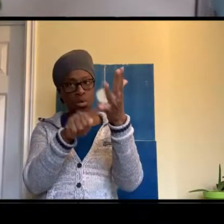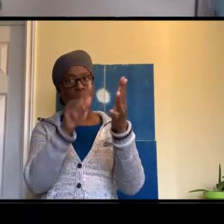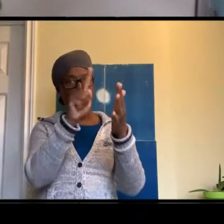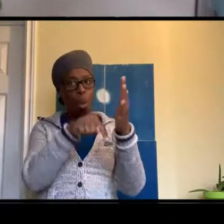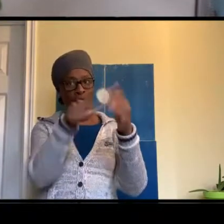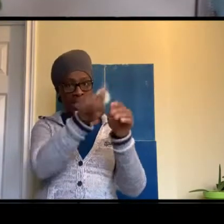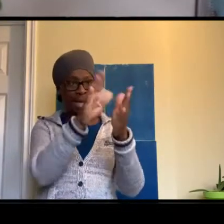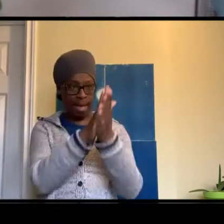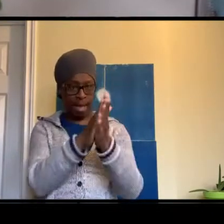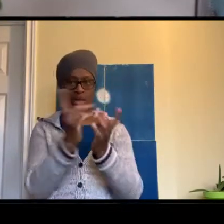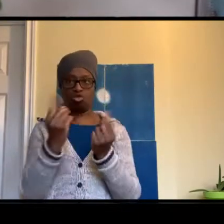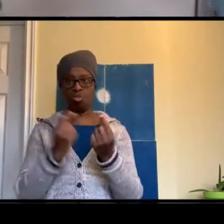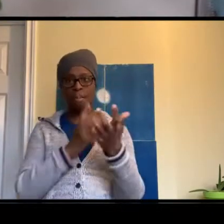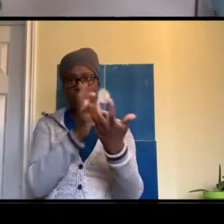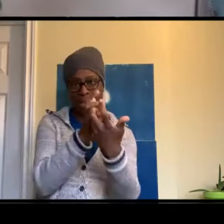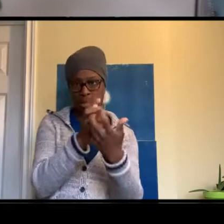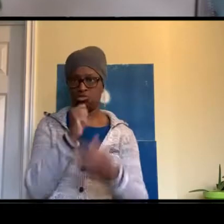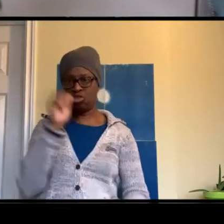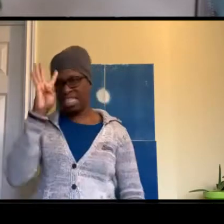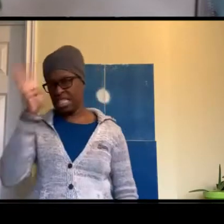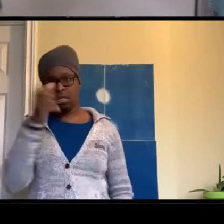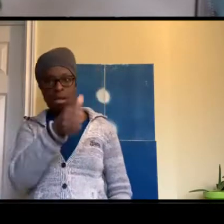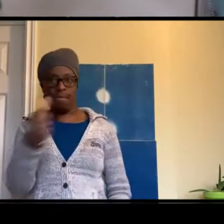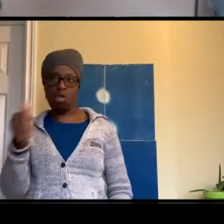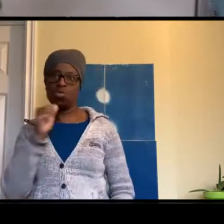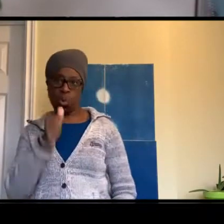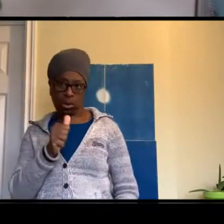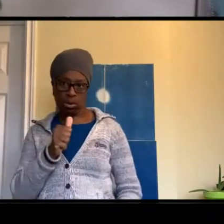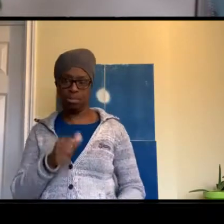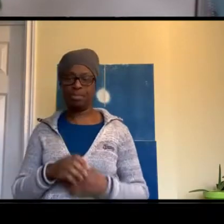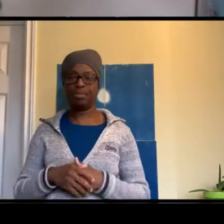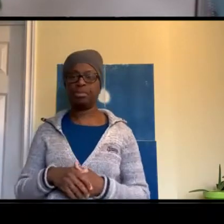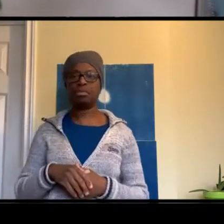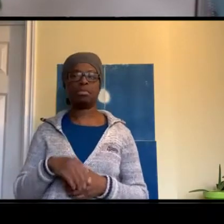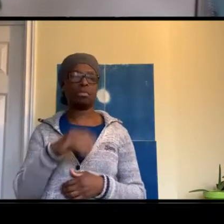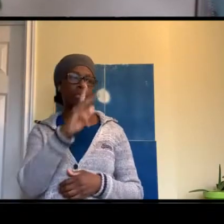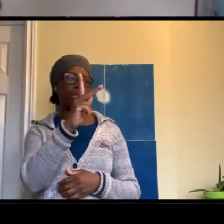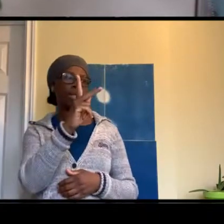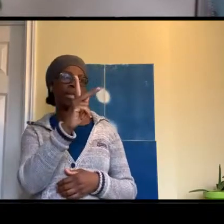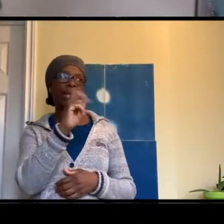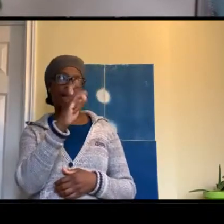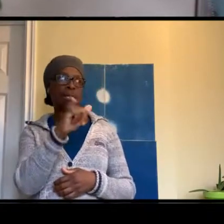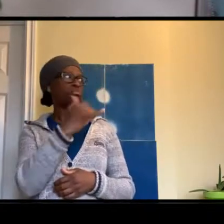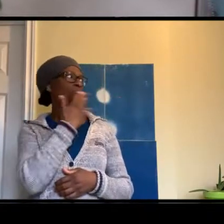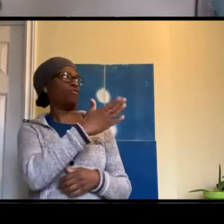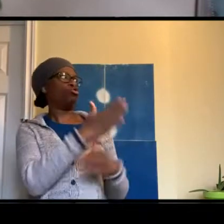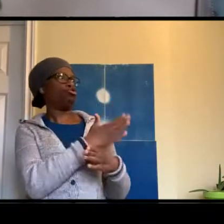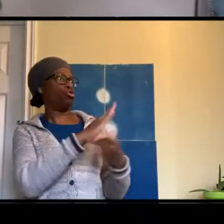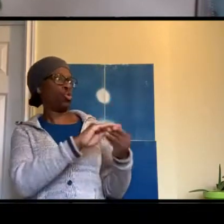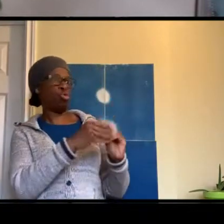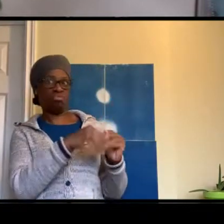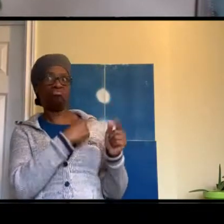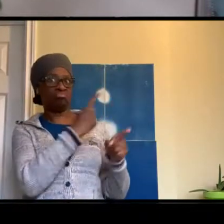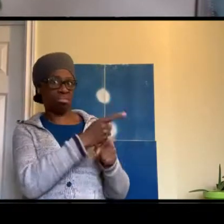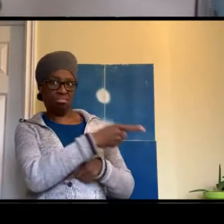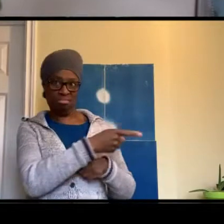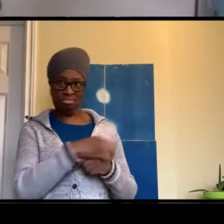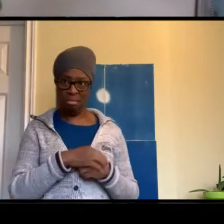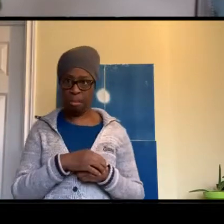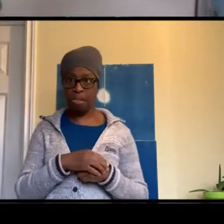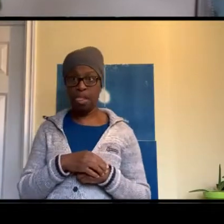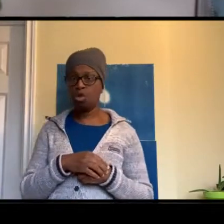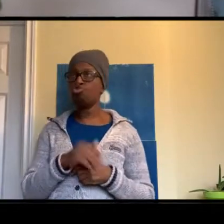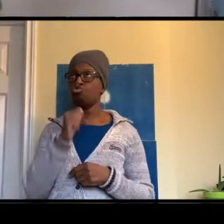that's the last thing that you want to do 11th hour right before this is due, is to be scrambling, trying to fuss with